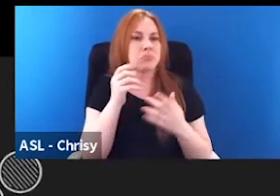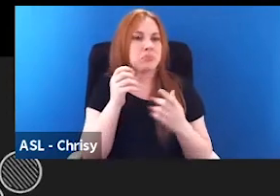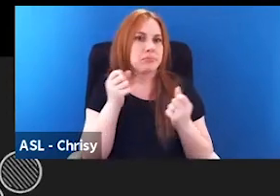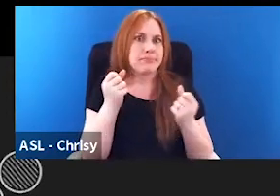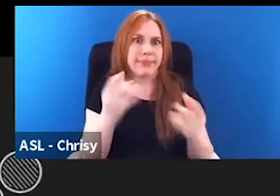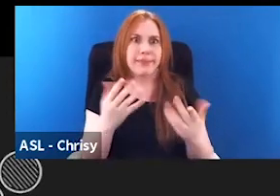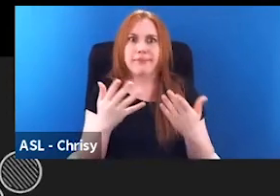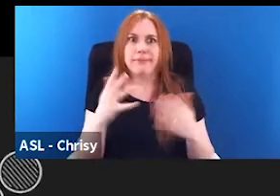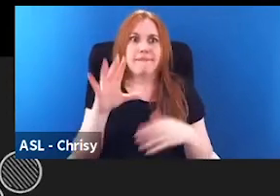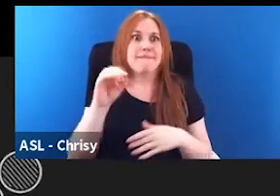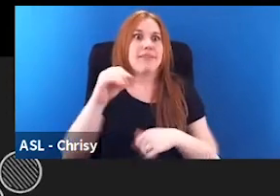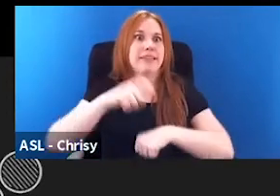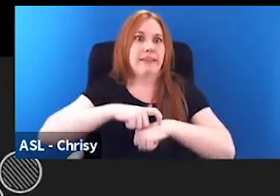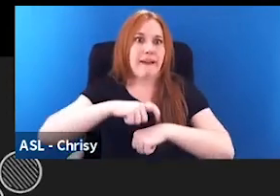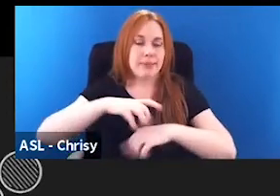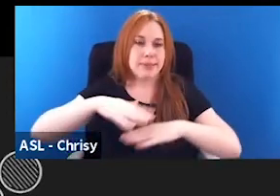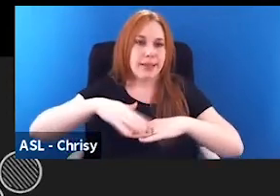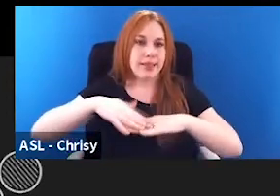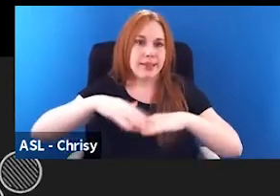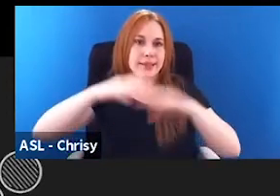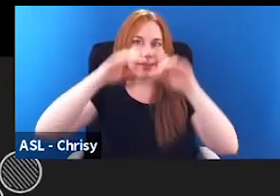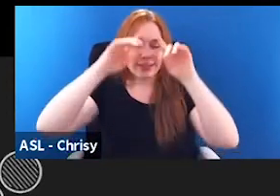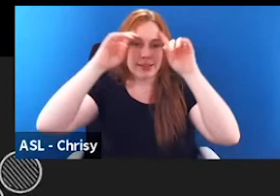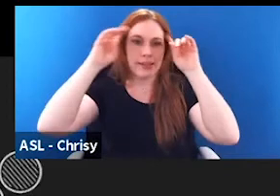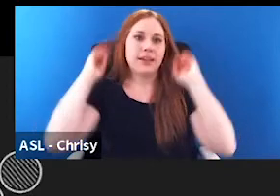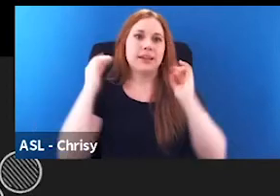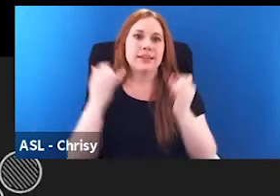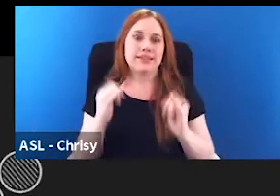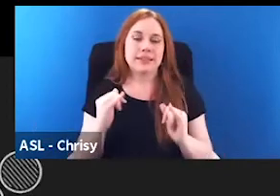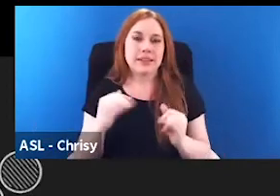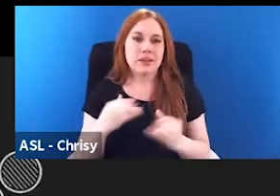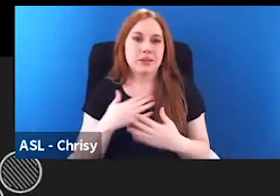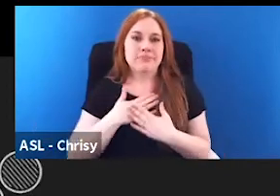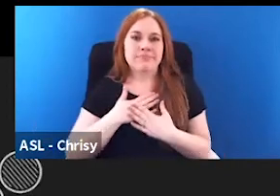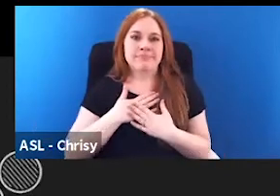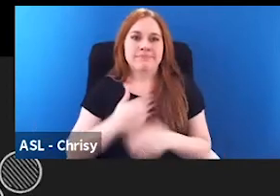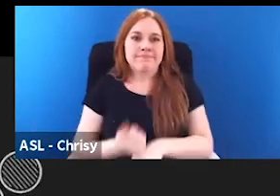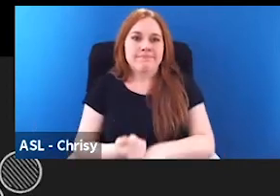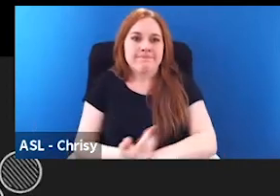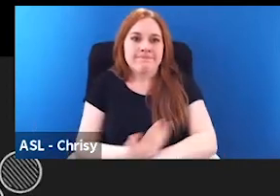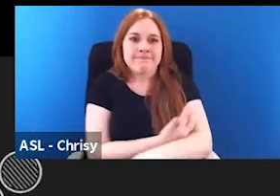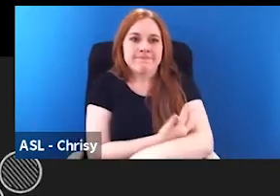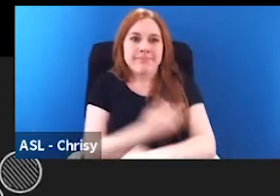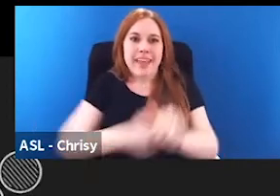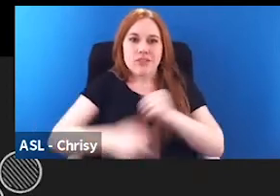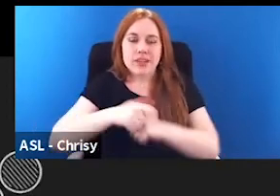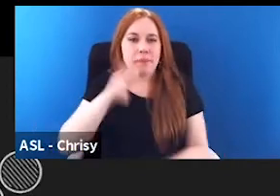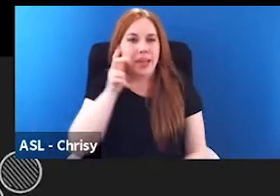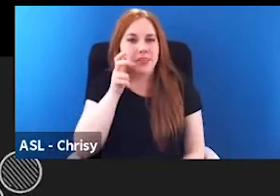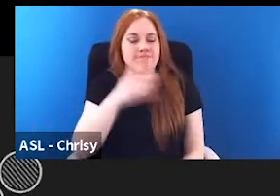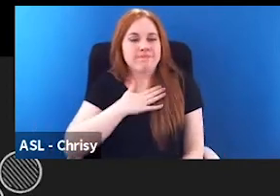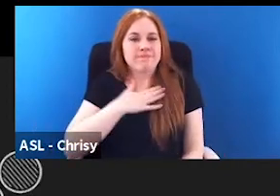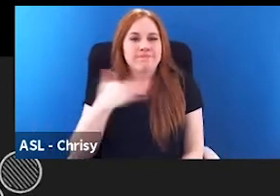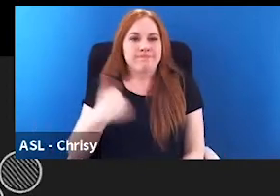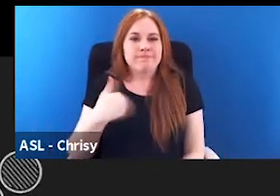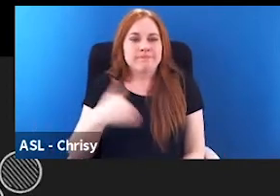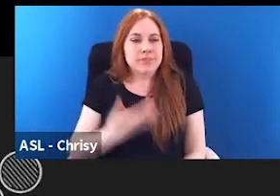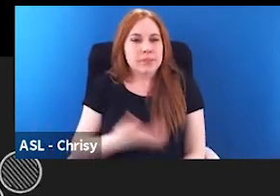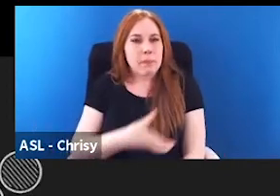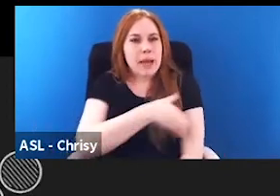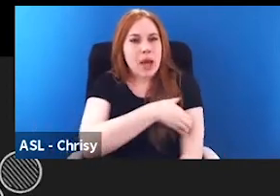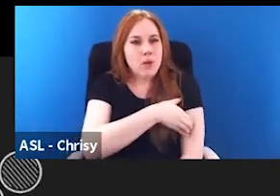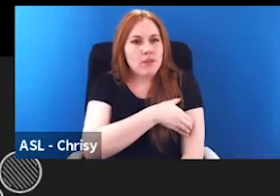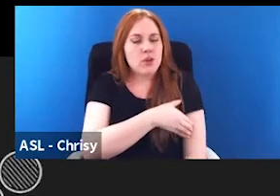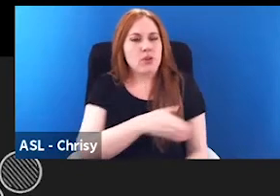50 times to this point, and it still honestly gives me goosebumps every time I hear it, because to me it's very powerful. It's